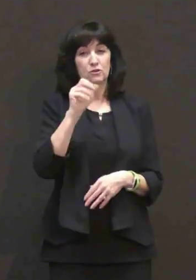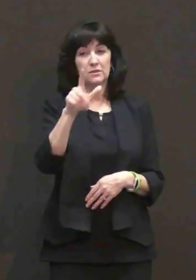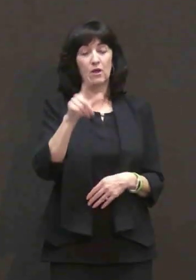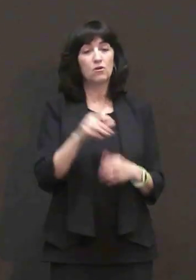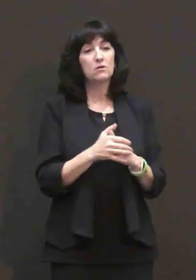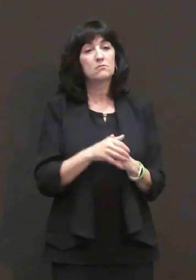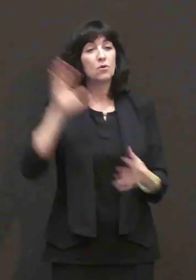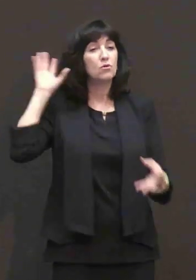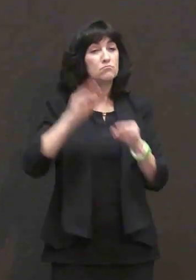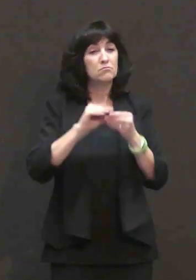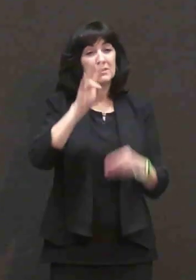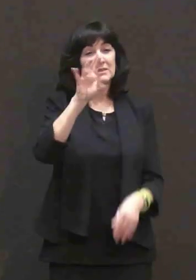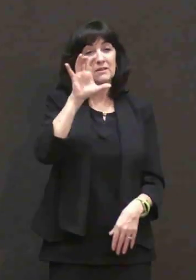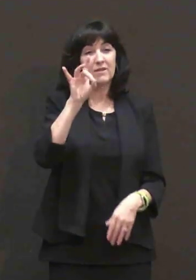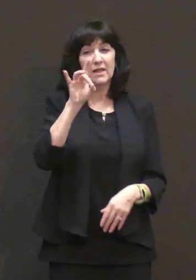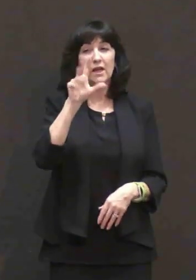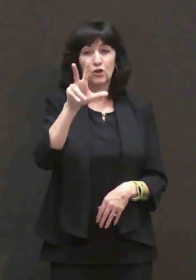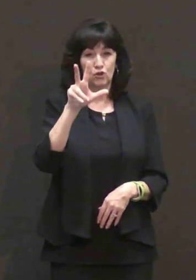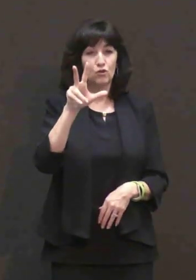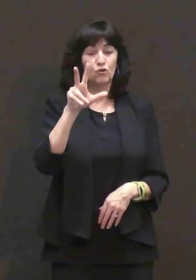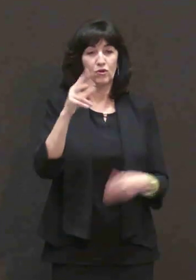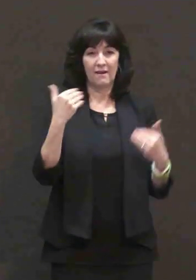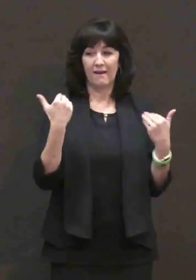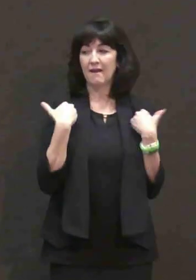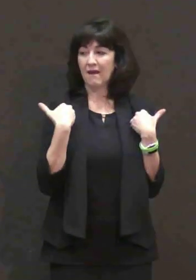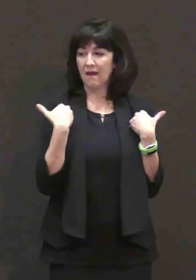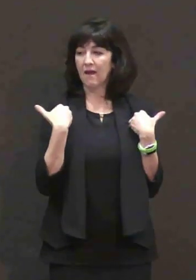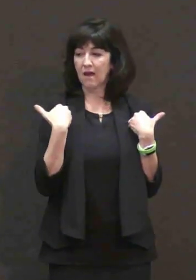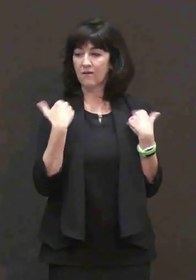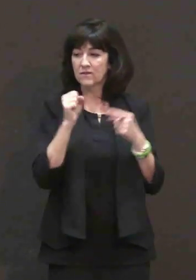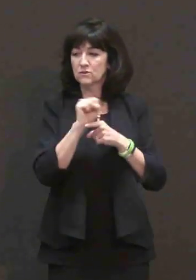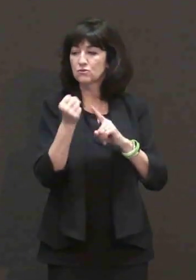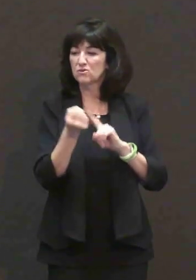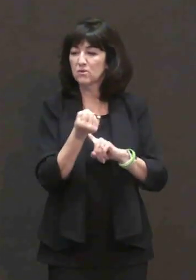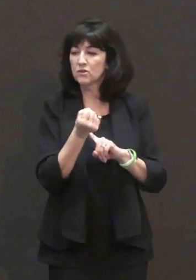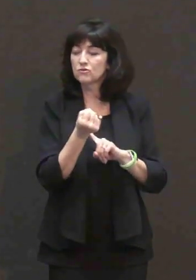783 positive cases. I understand we might be having some